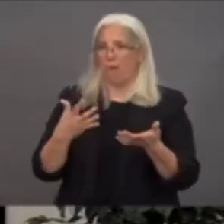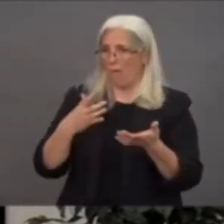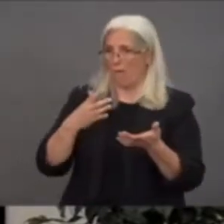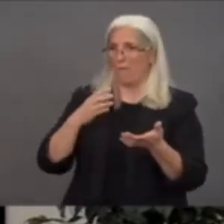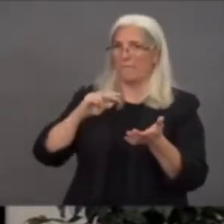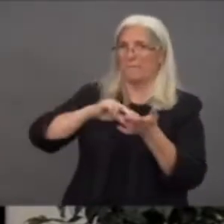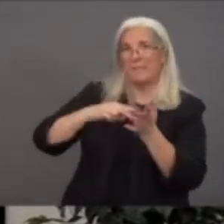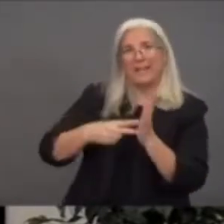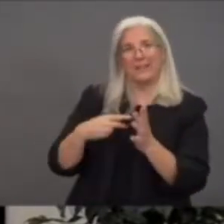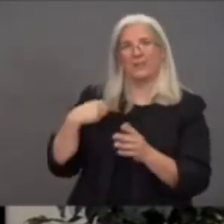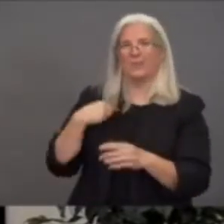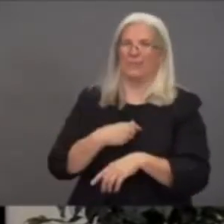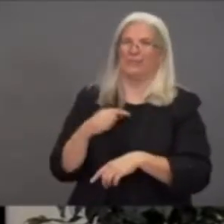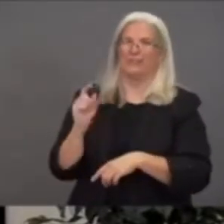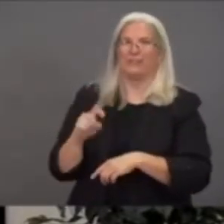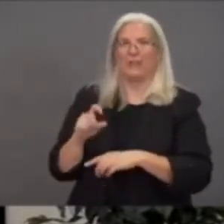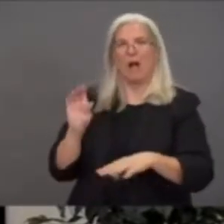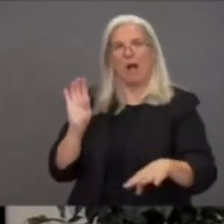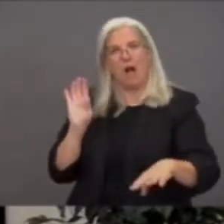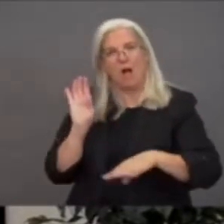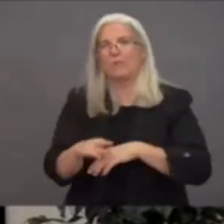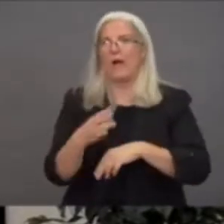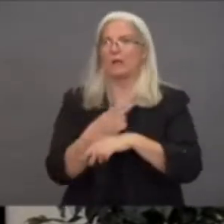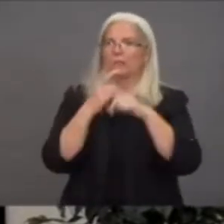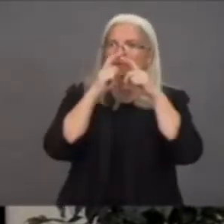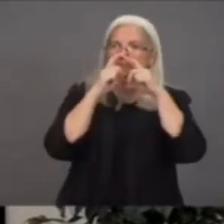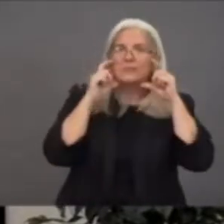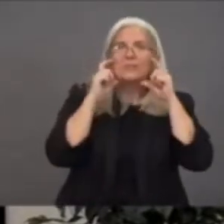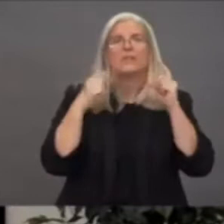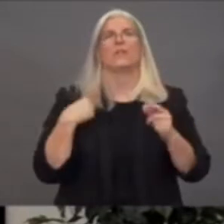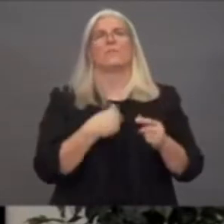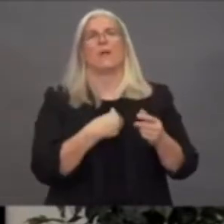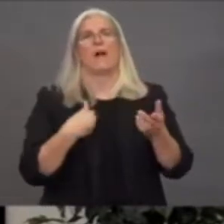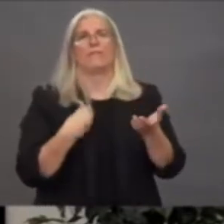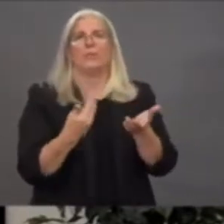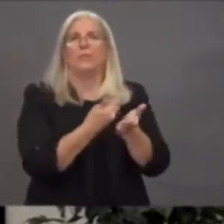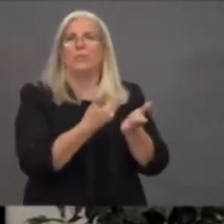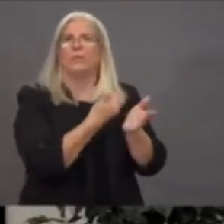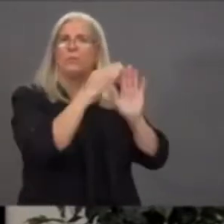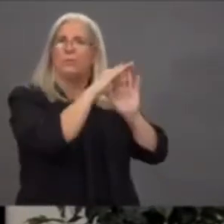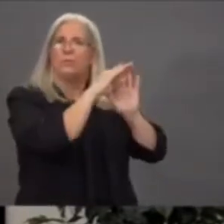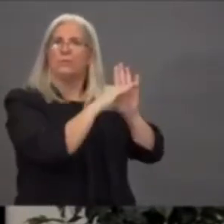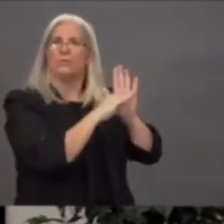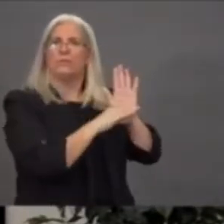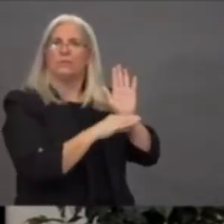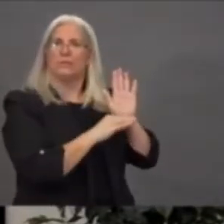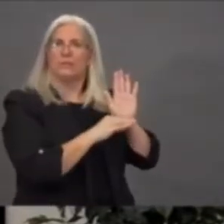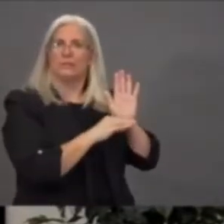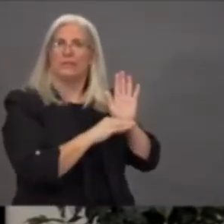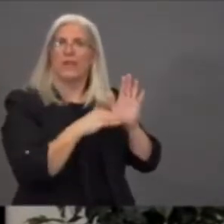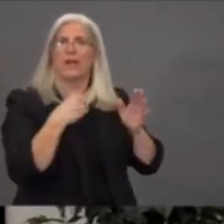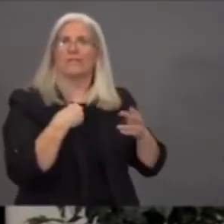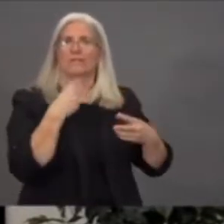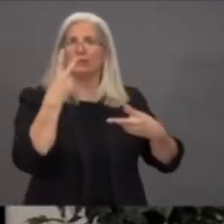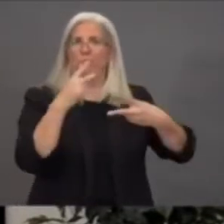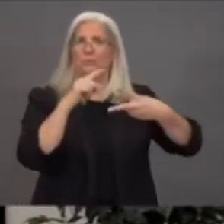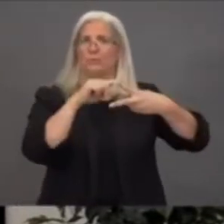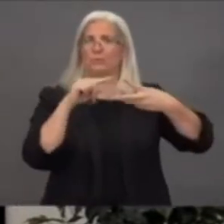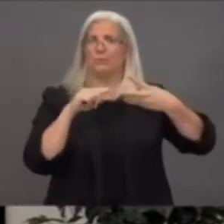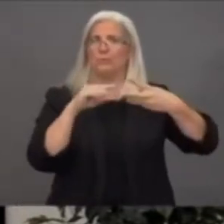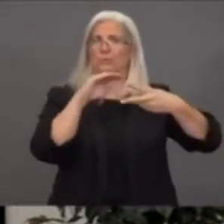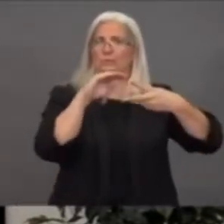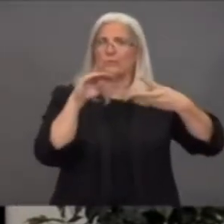have updated guidance. It must be a minimum of 2 layers. Material